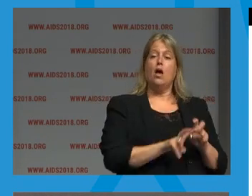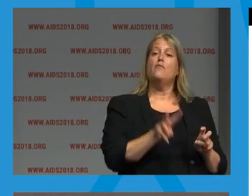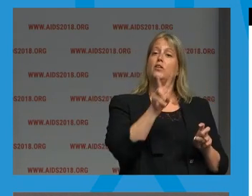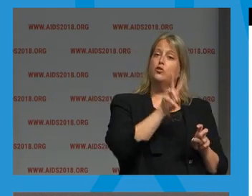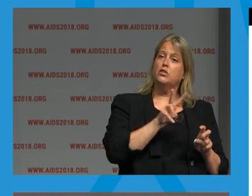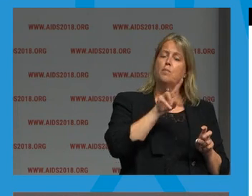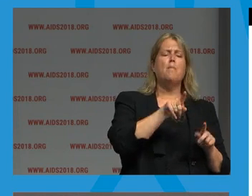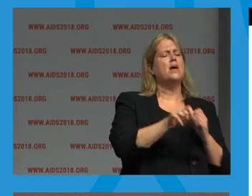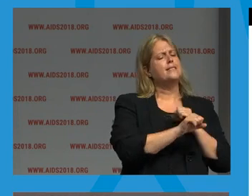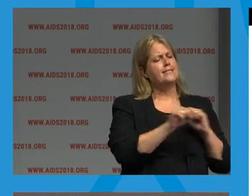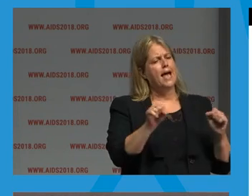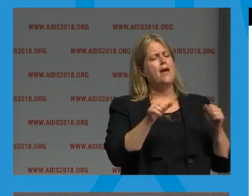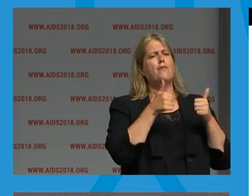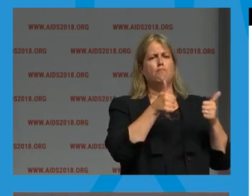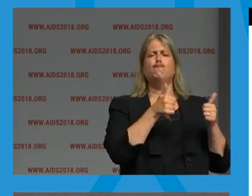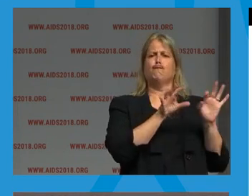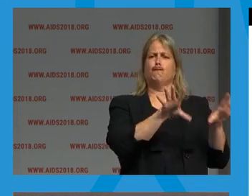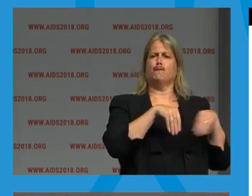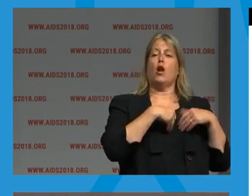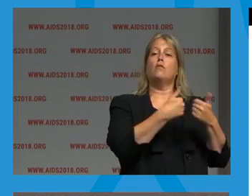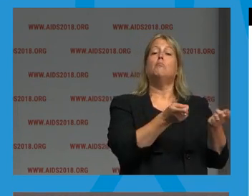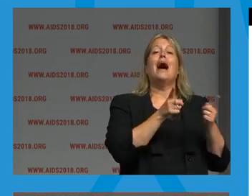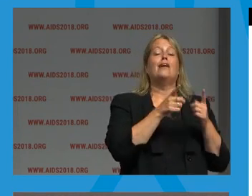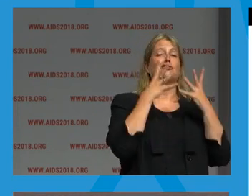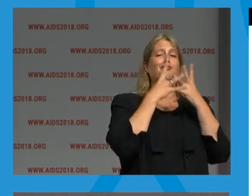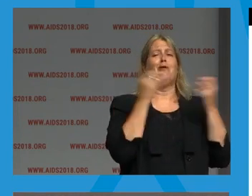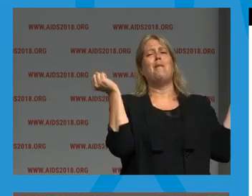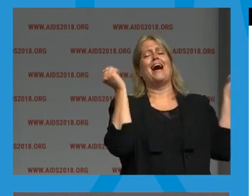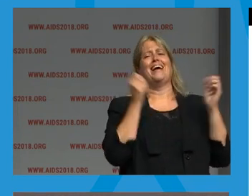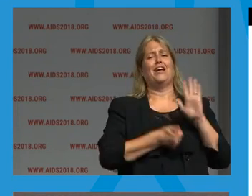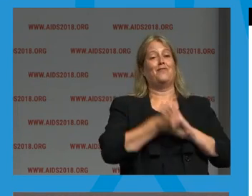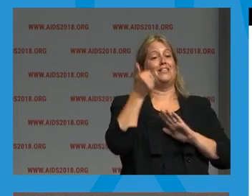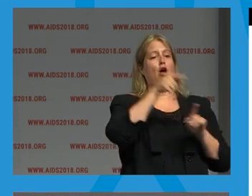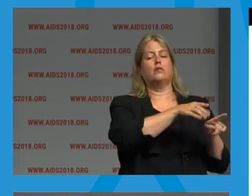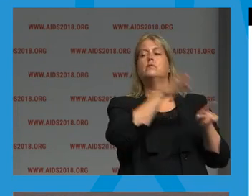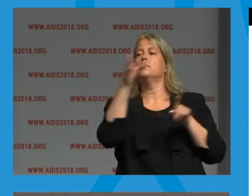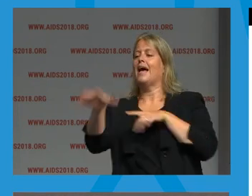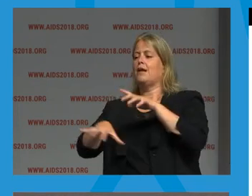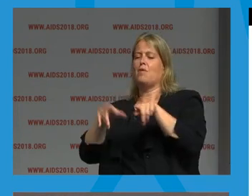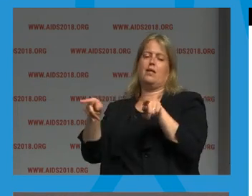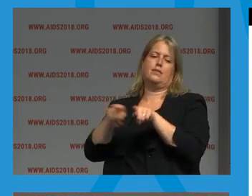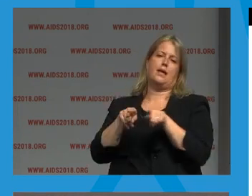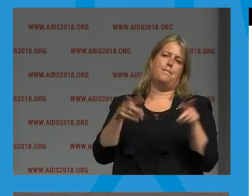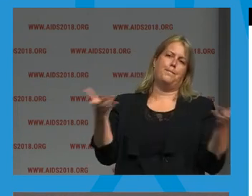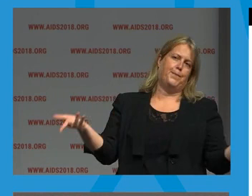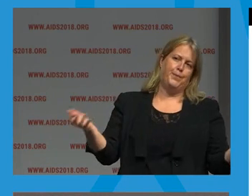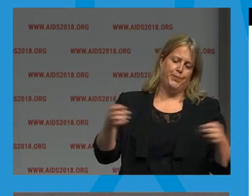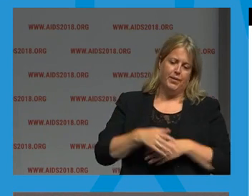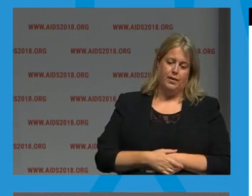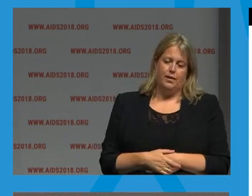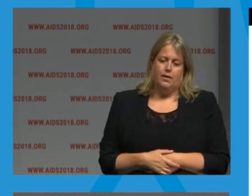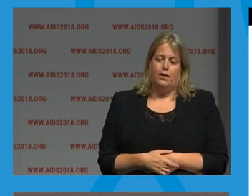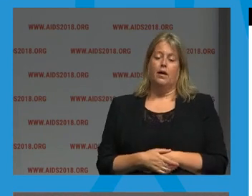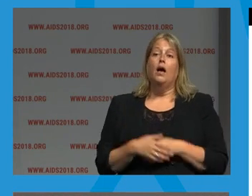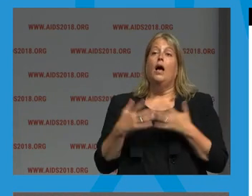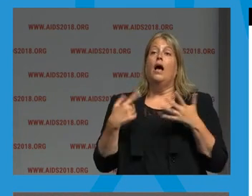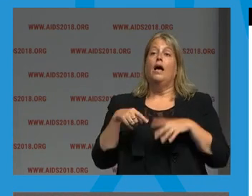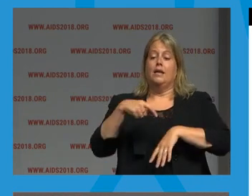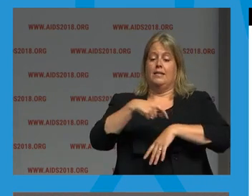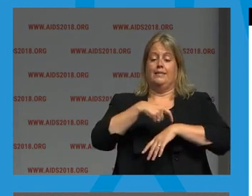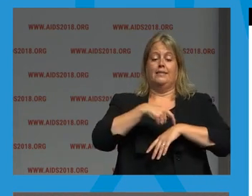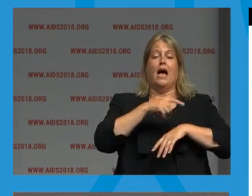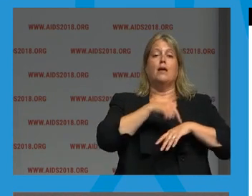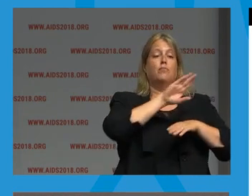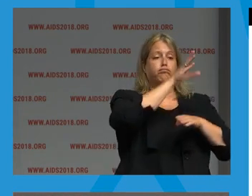and well tolerated, but we did not get the dramatic results that were seen in the animal study, and no detectable difference in time to